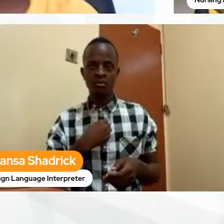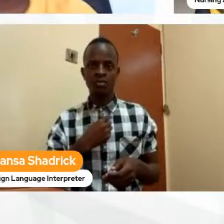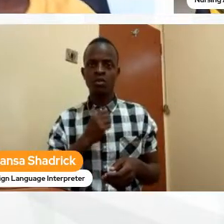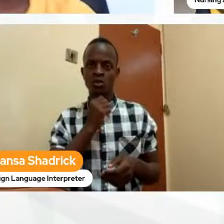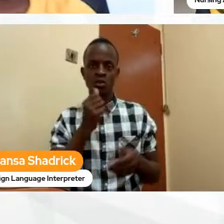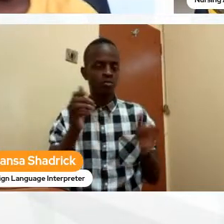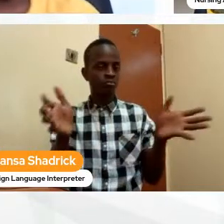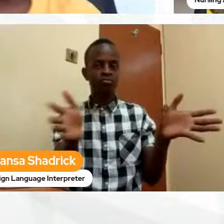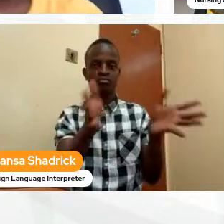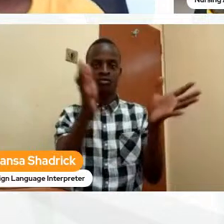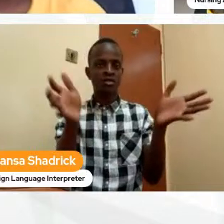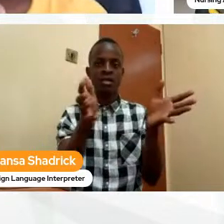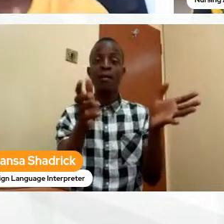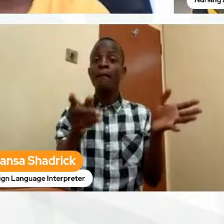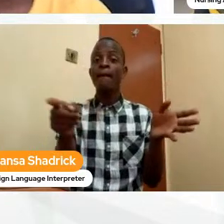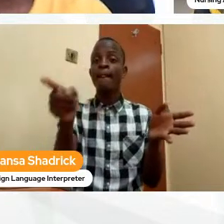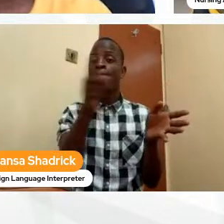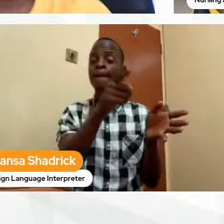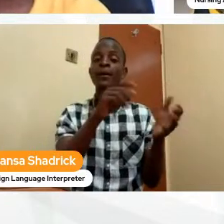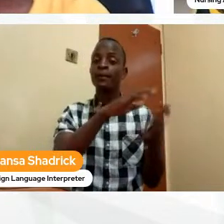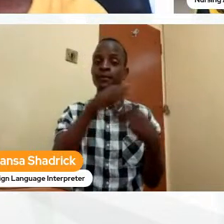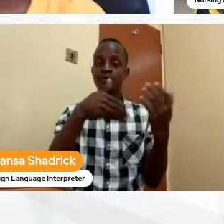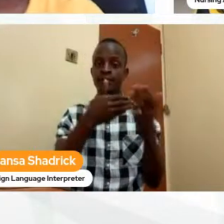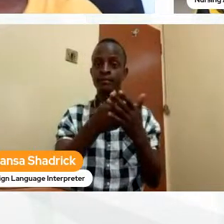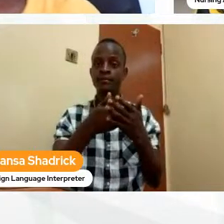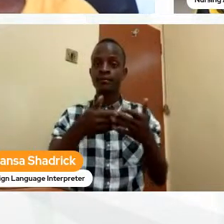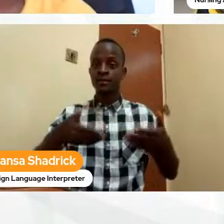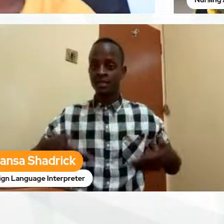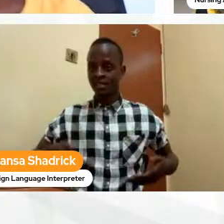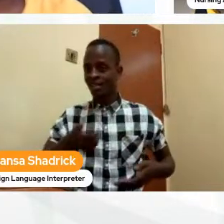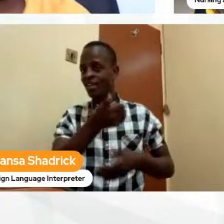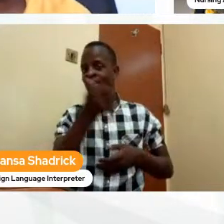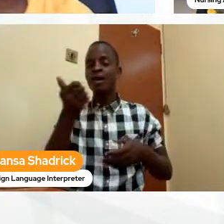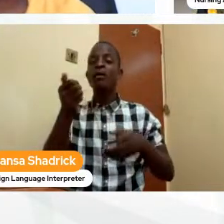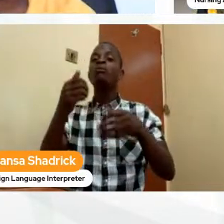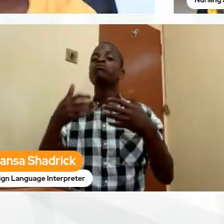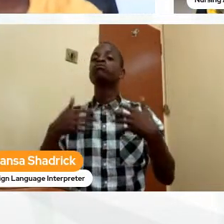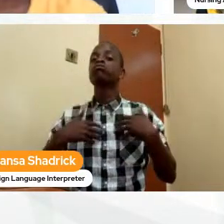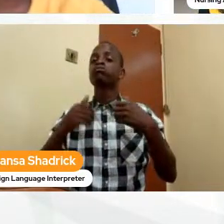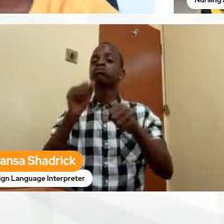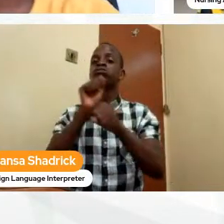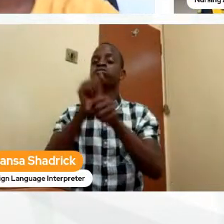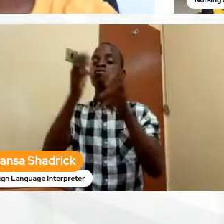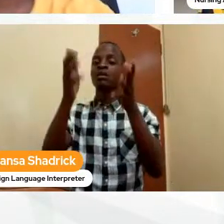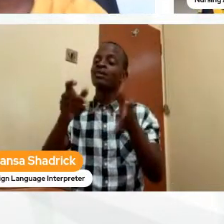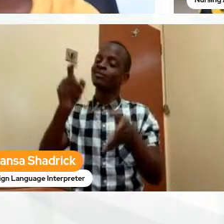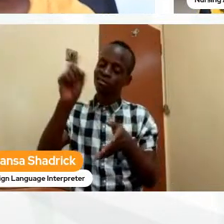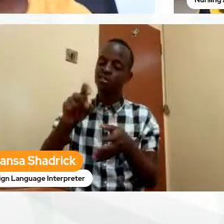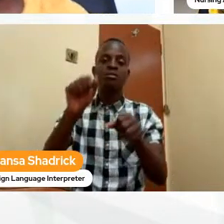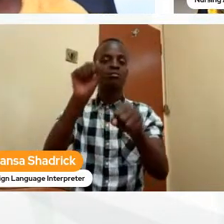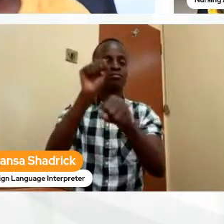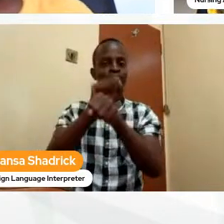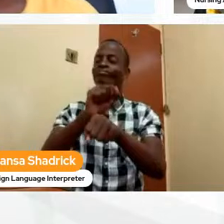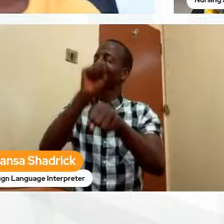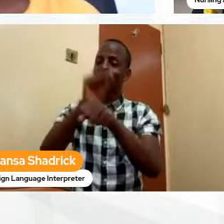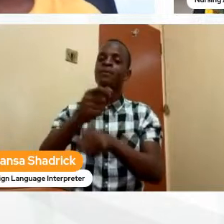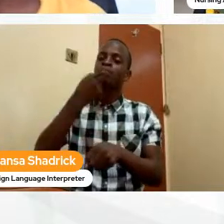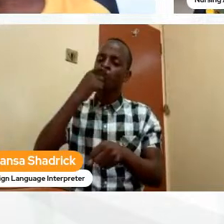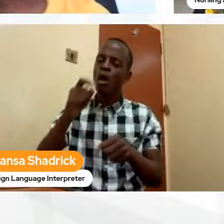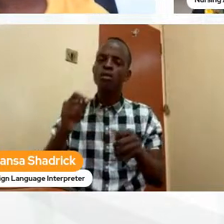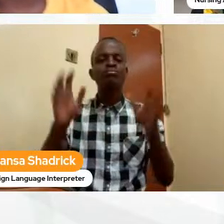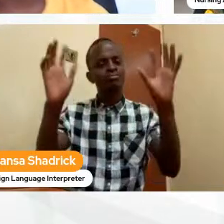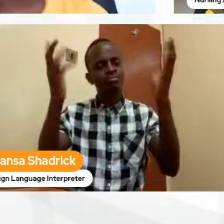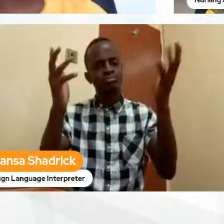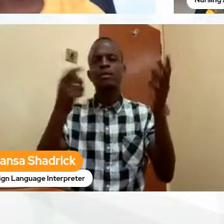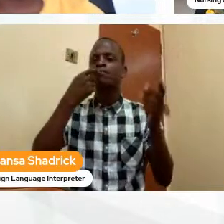encourage the audience there to nominate these health workers. They really deserve it. I mean, their work has to be identified